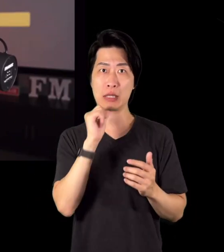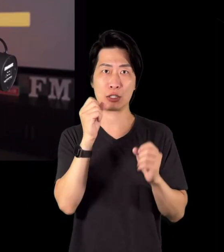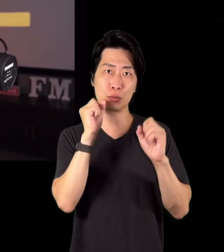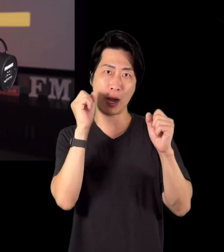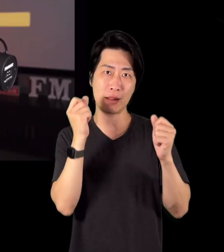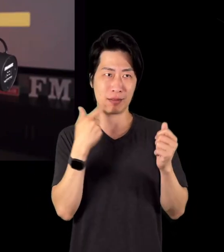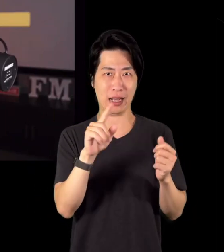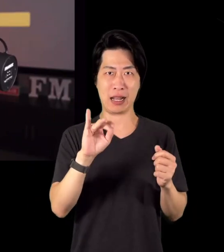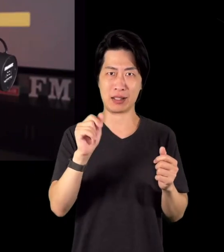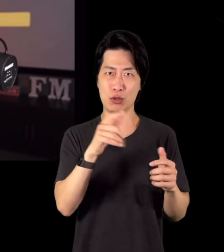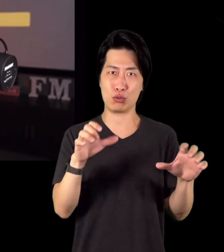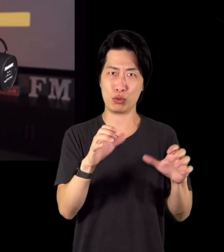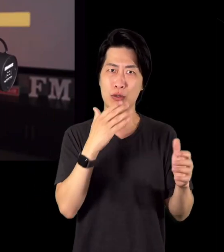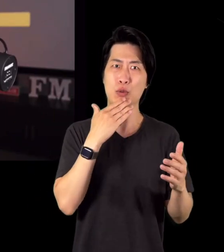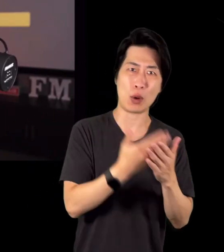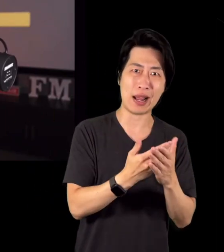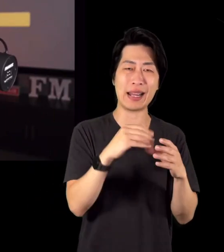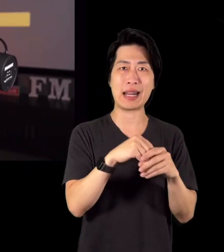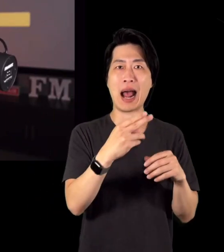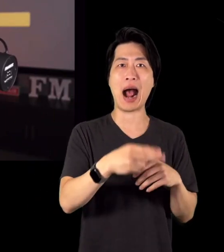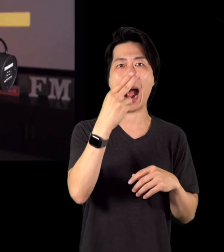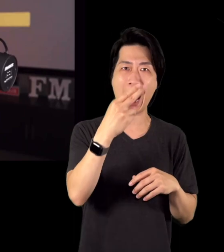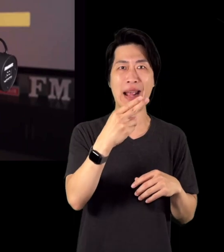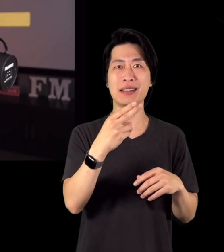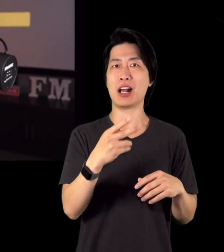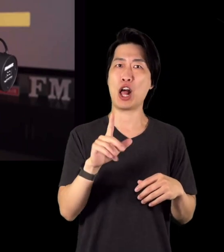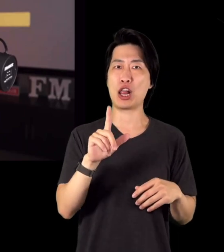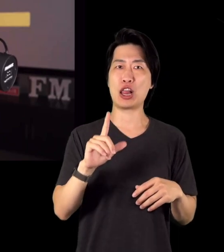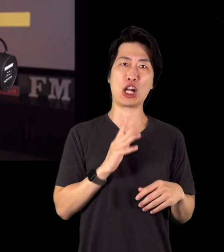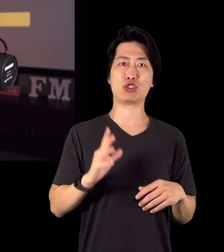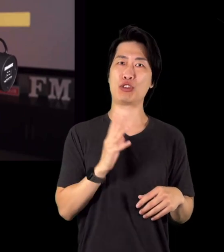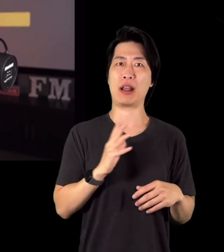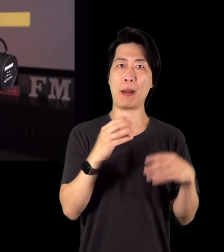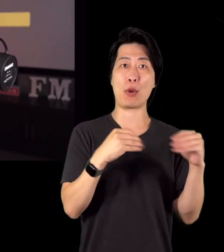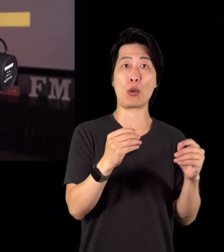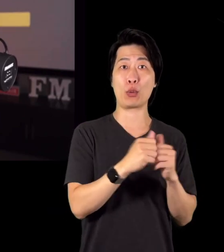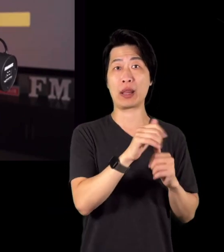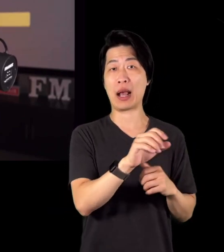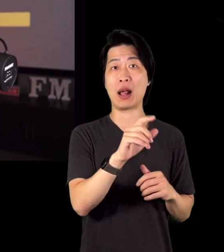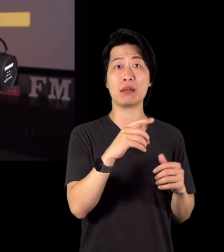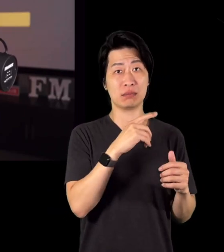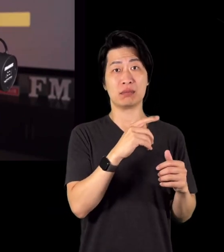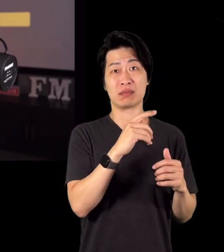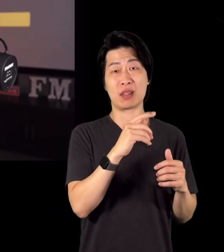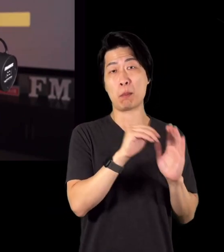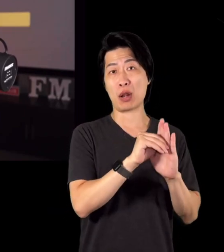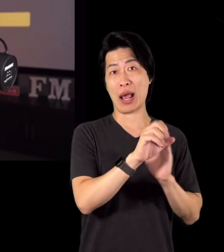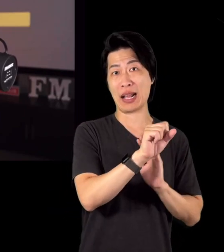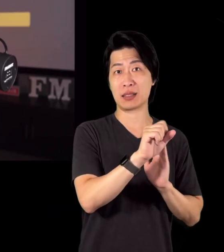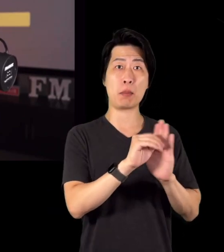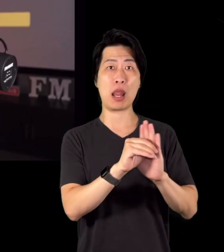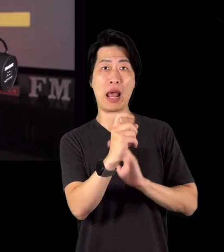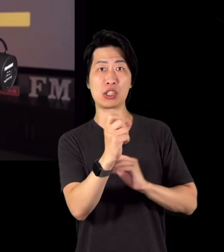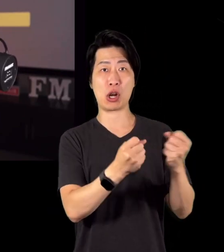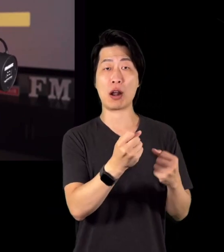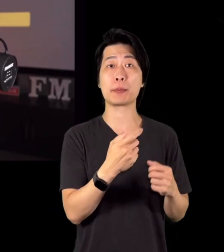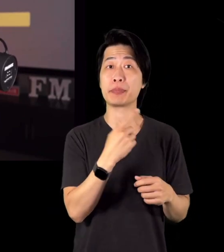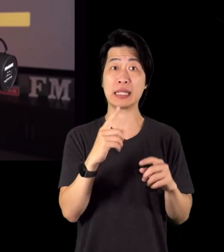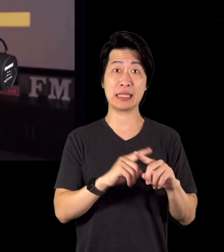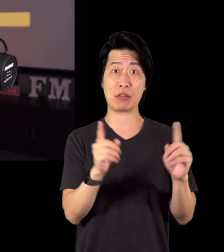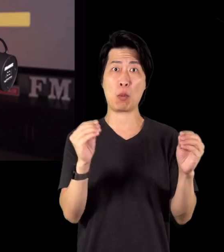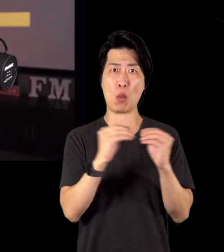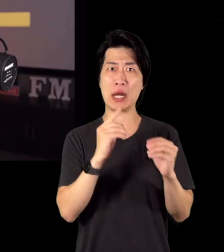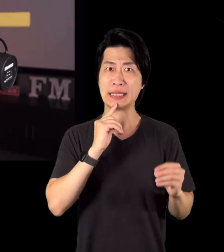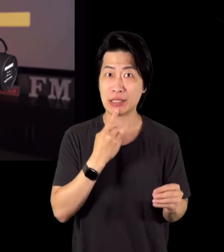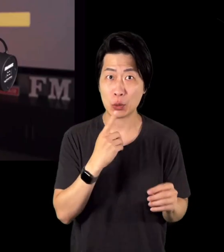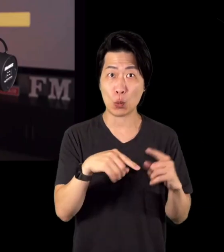well in the high-end luxury market in the United States with their Model S and Model X cars. But the difference is even more severe if we look at where